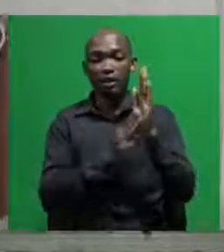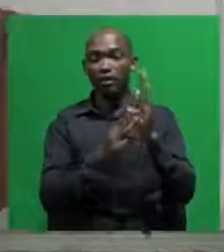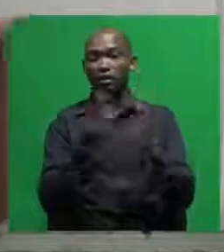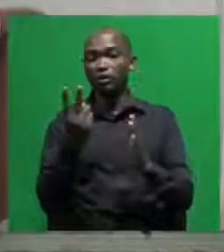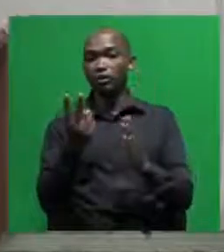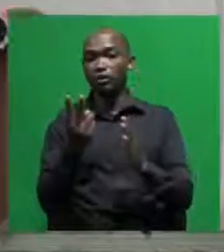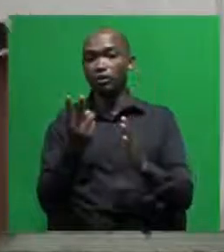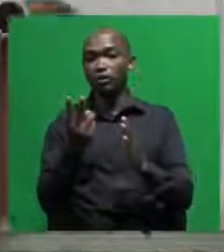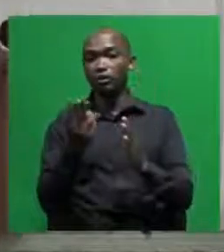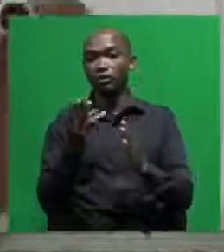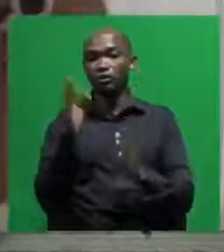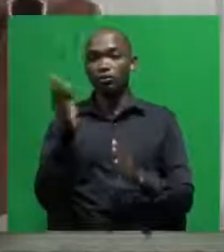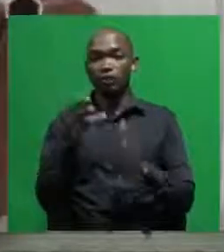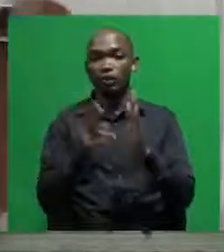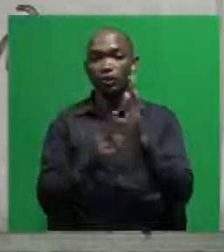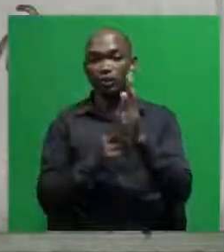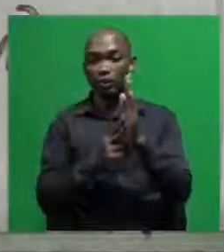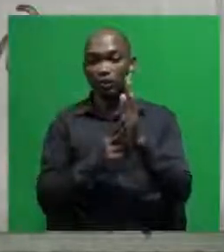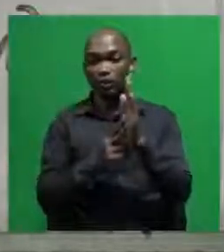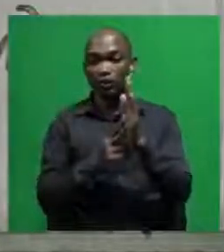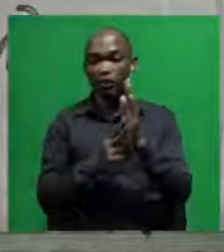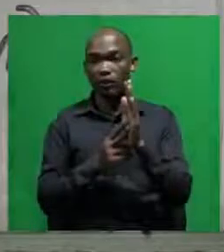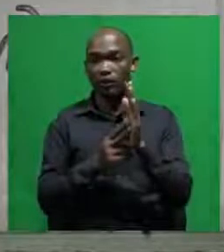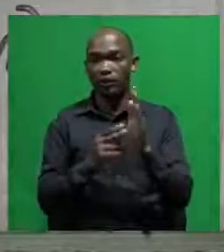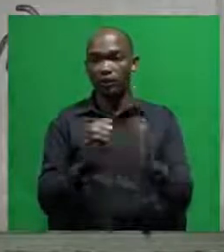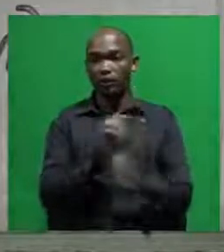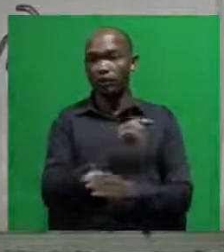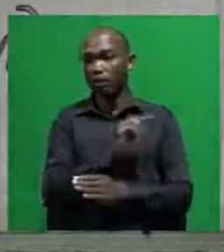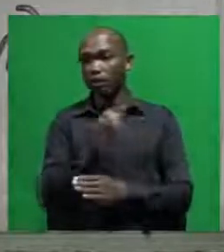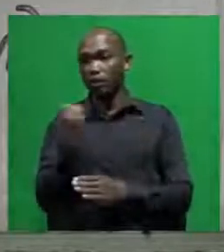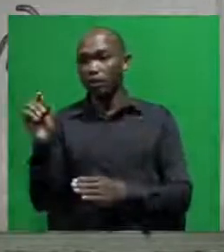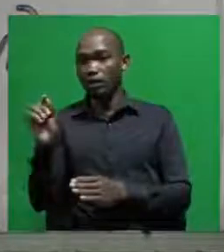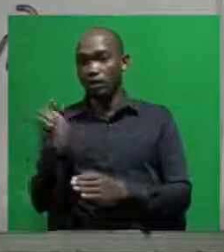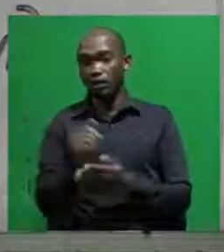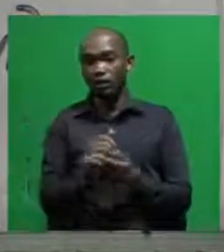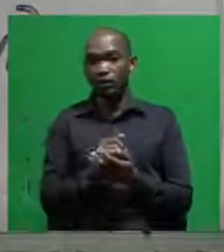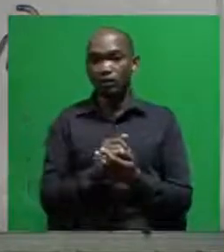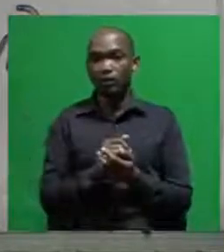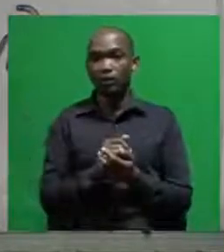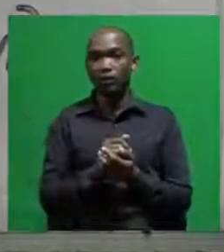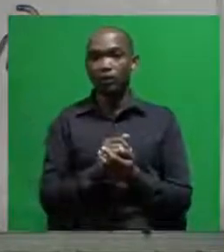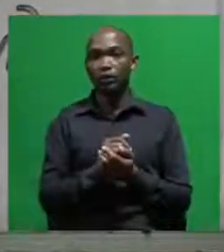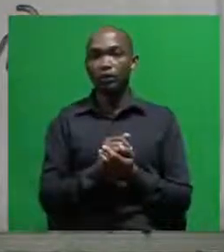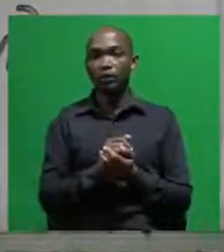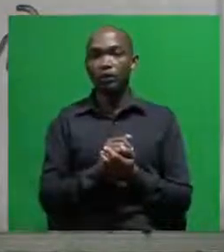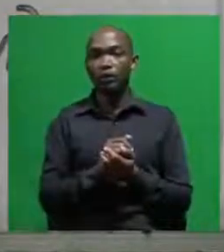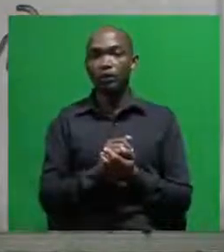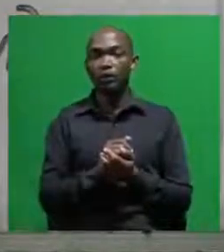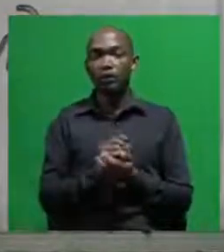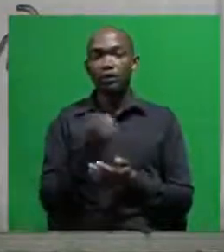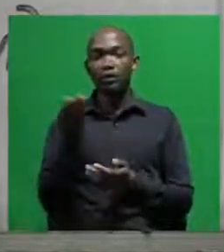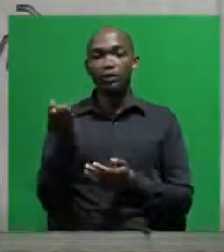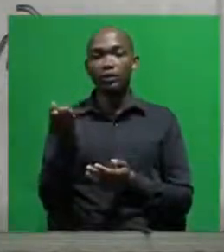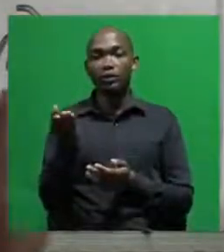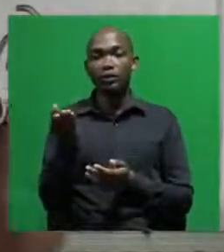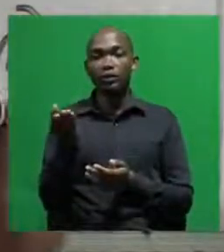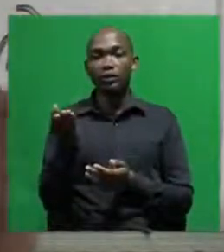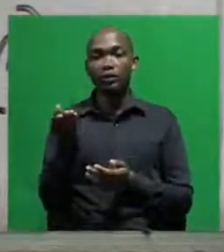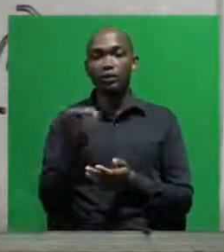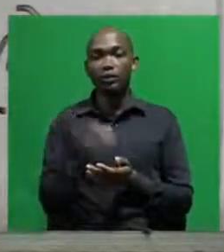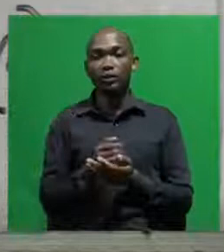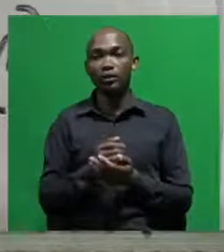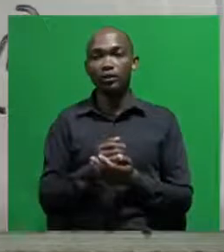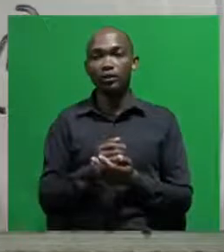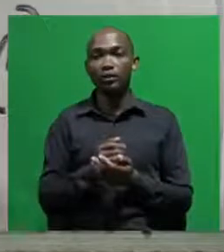792/7 centimeter cube. Then we have to underline our conclusion. That